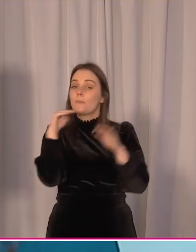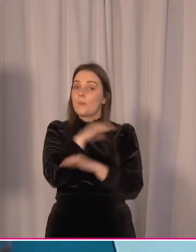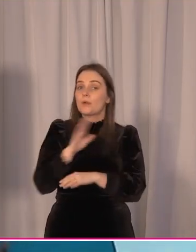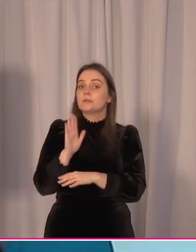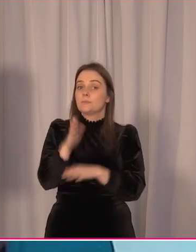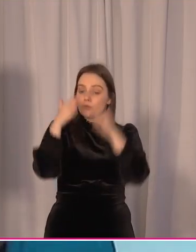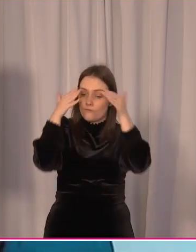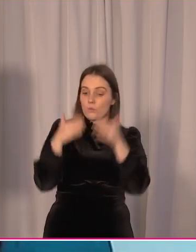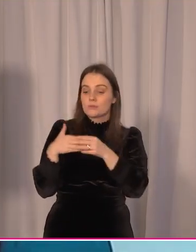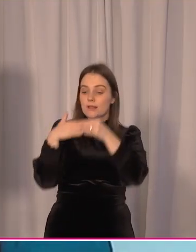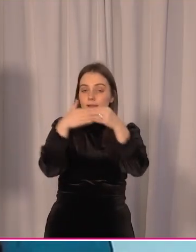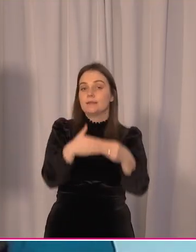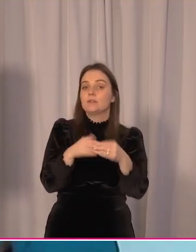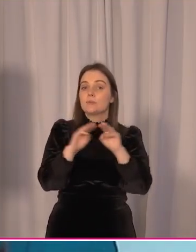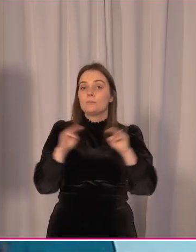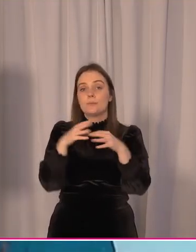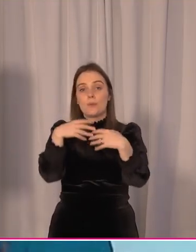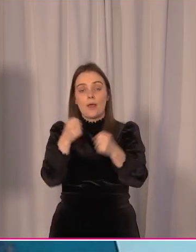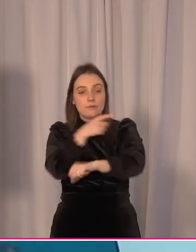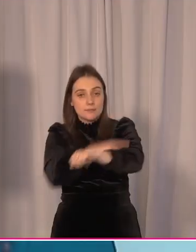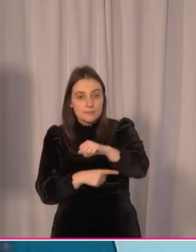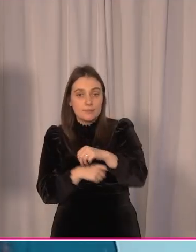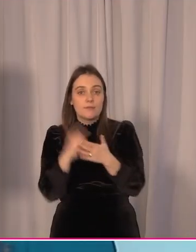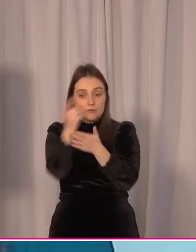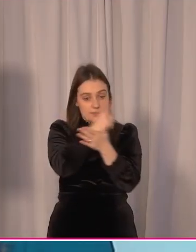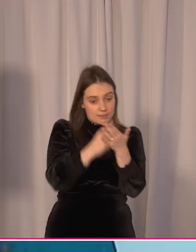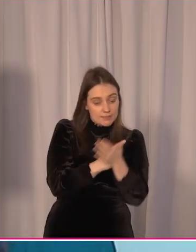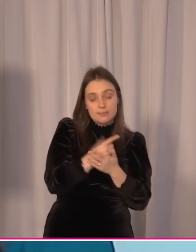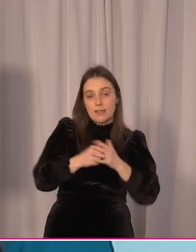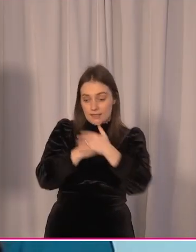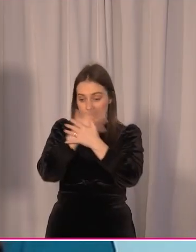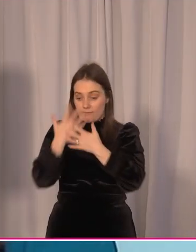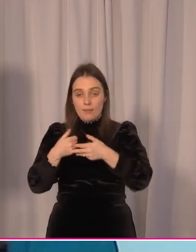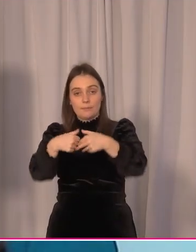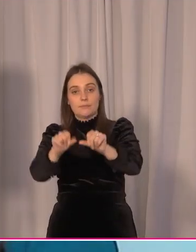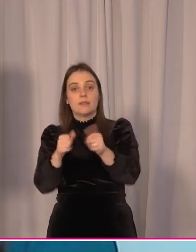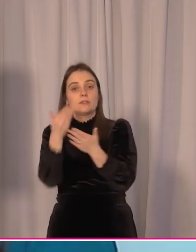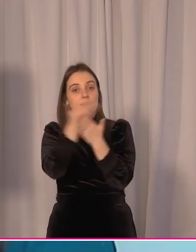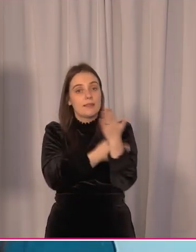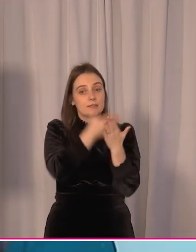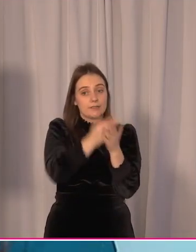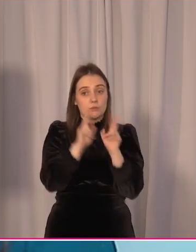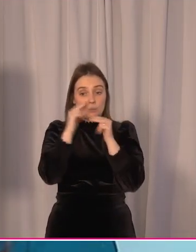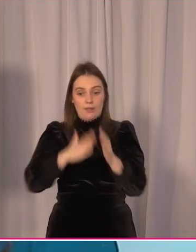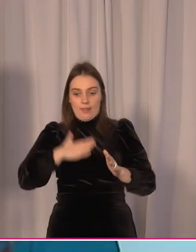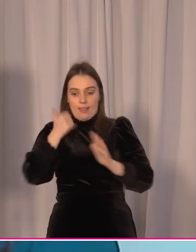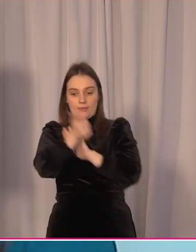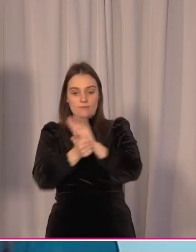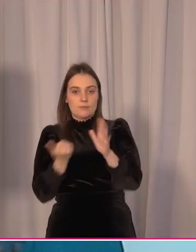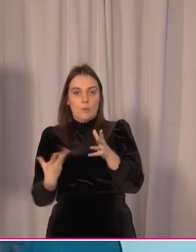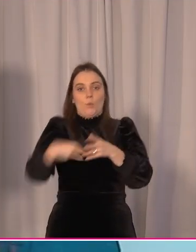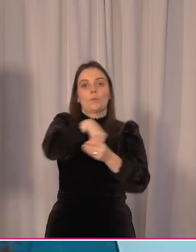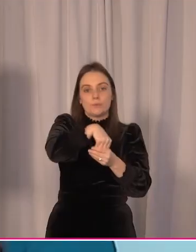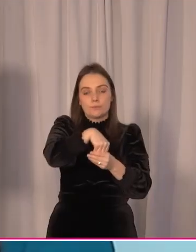on leadership of people with disabilities in the design, development, and implementation of legislation, policies, and strategies. We